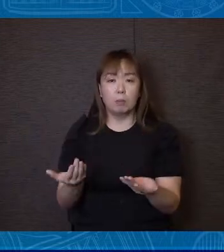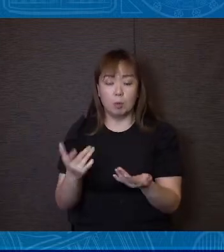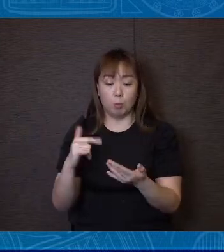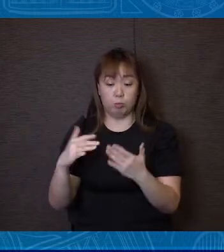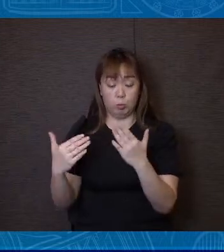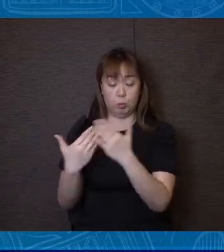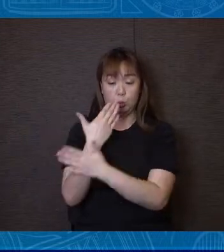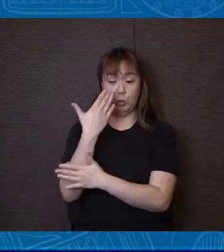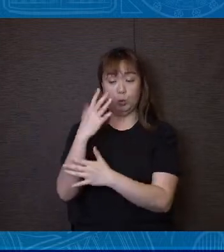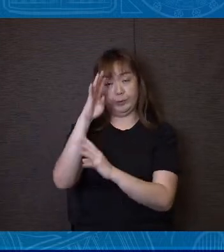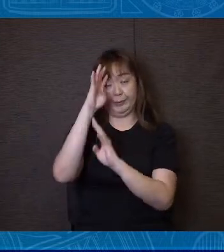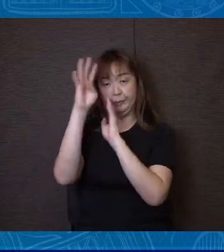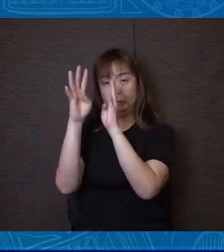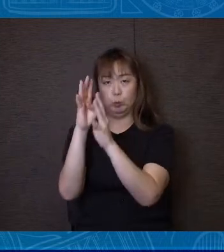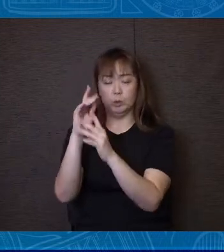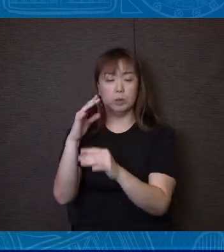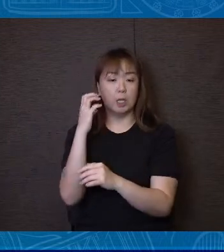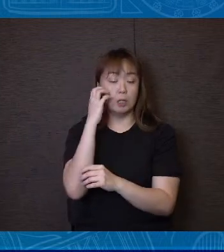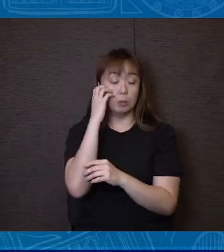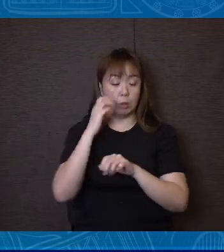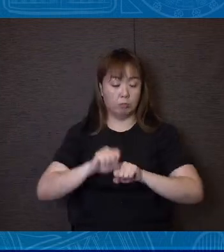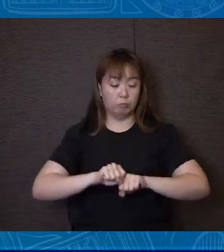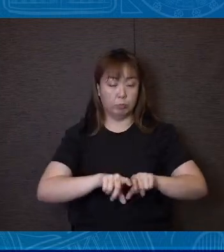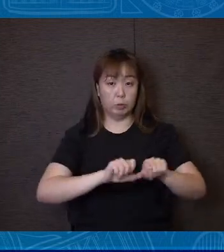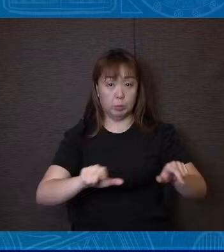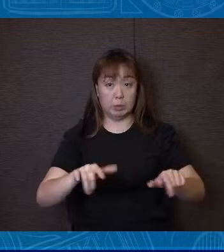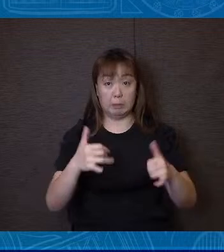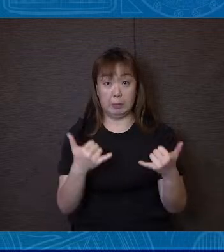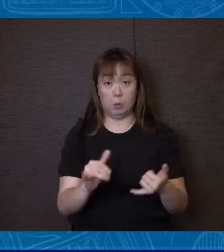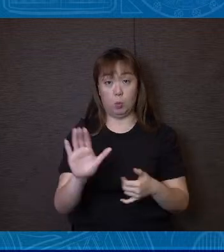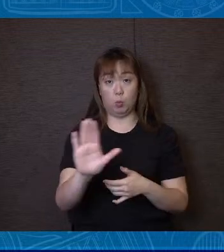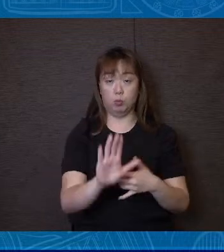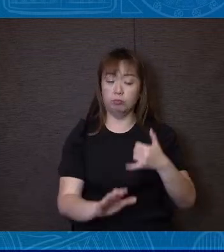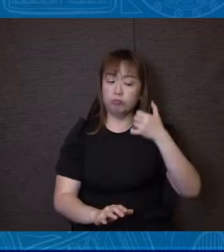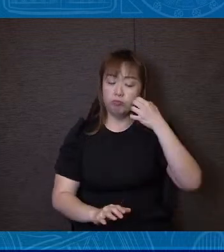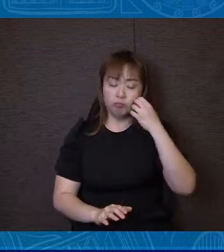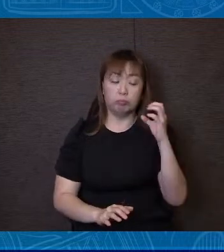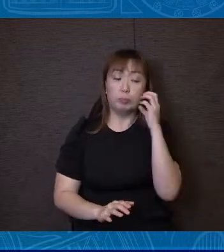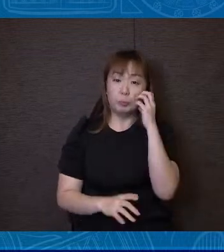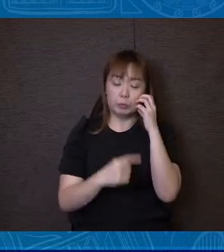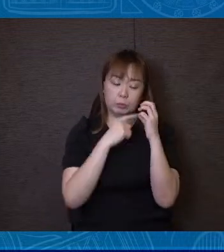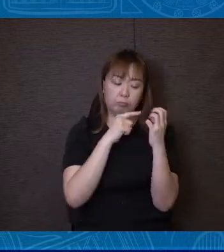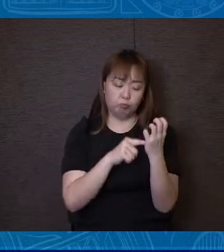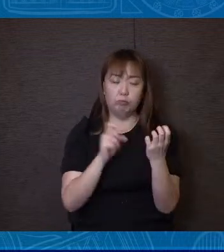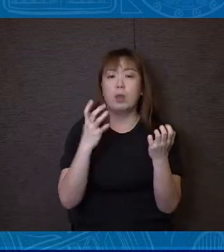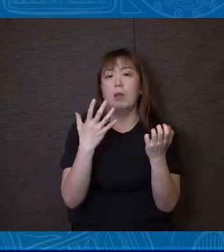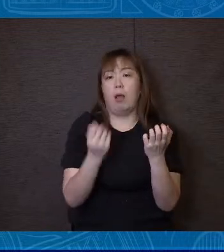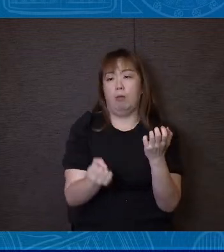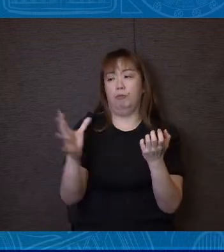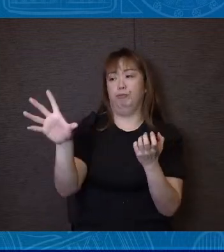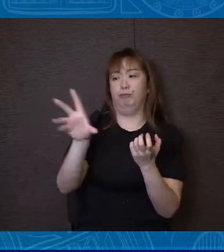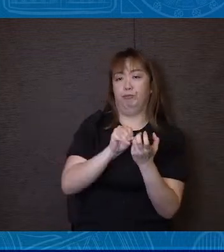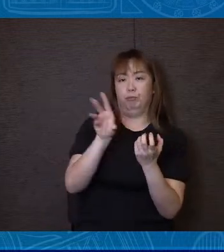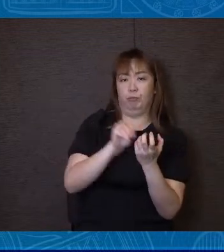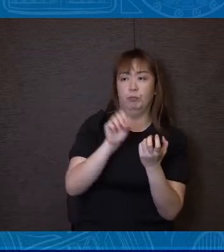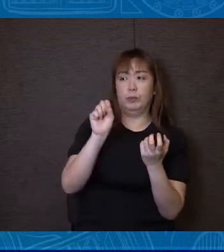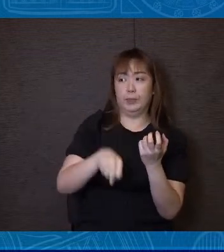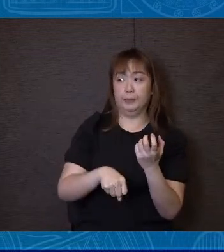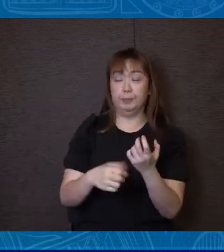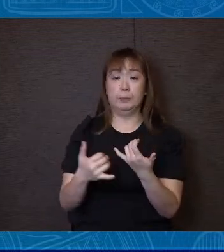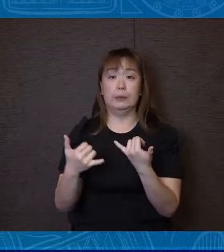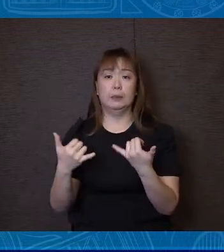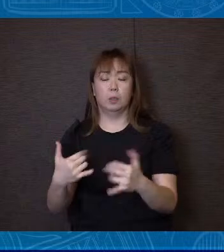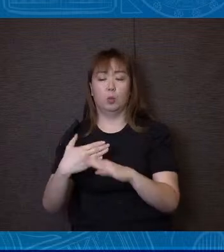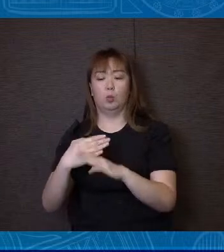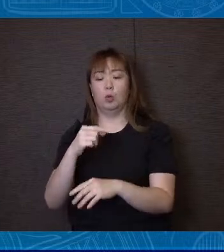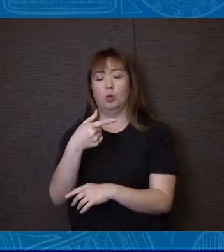innovations, not necessarily with cell broadcast itself, but our devices, which allow cell broadcast to behave differently. So one of those is geofencing.